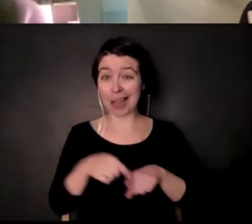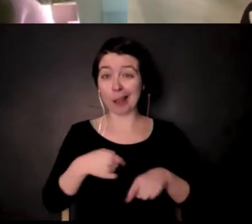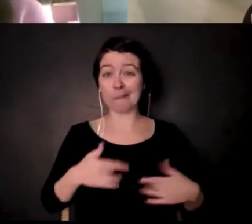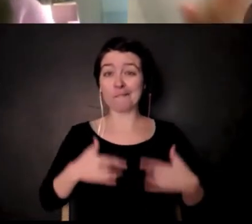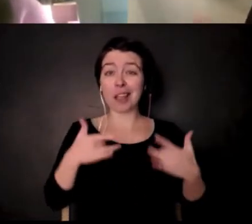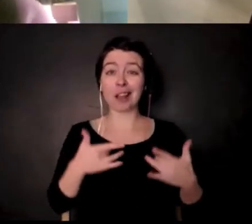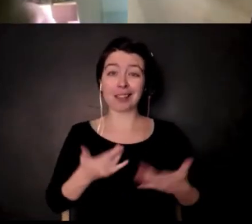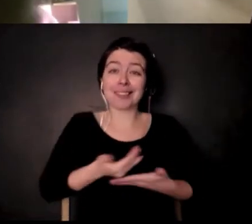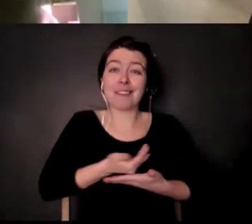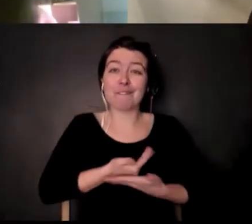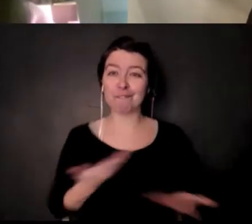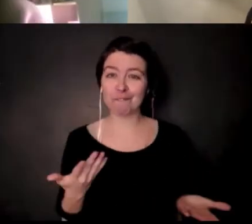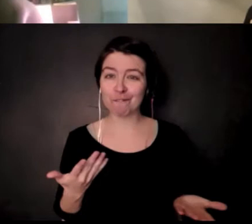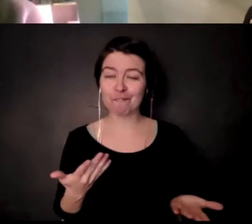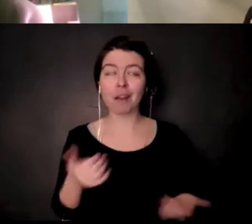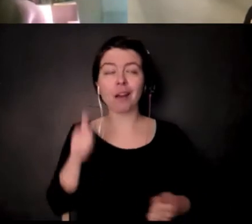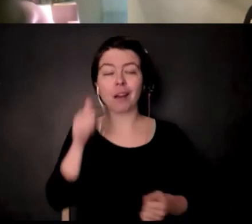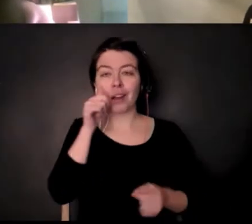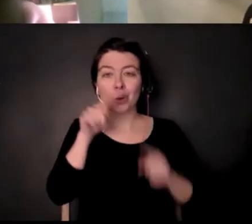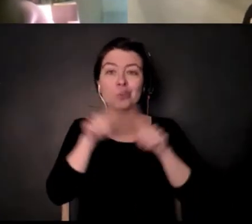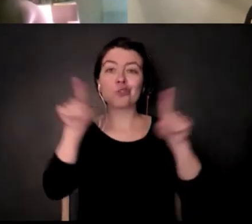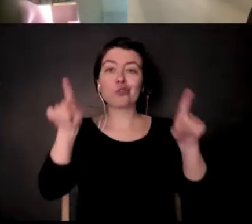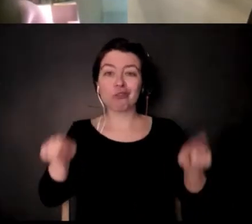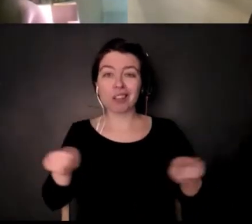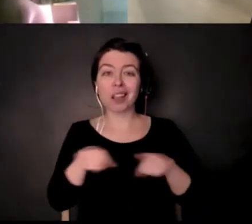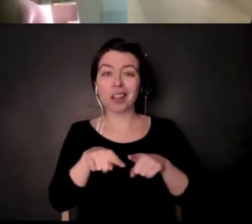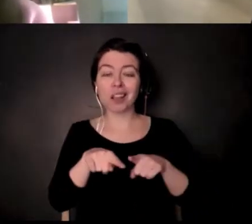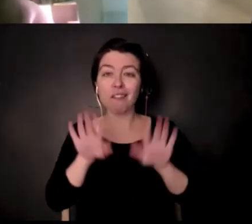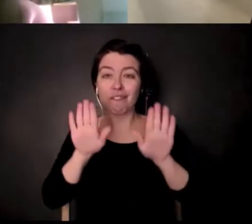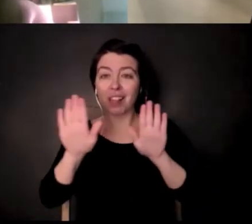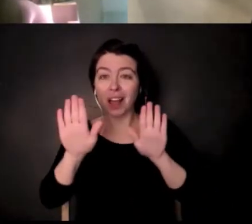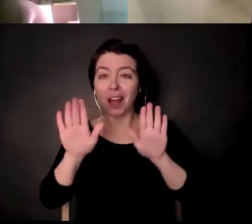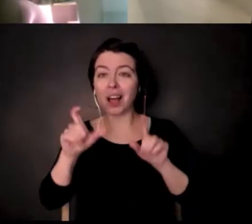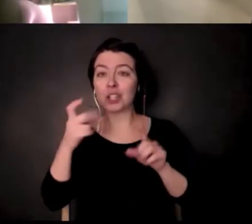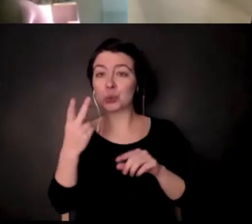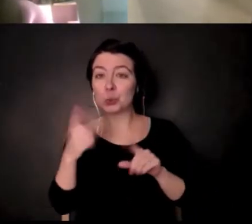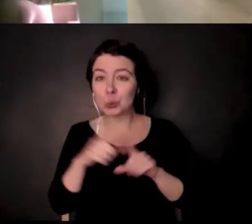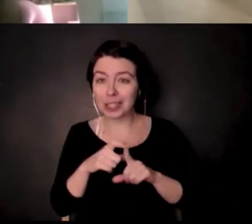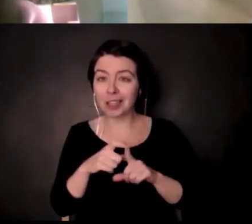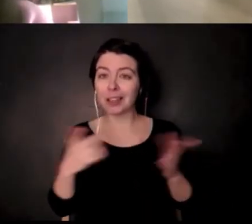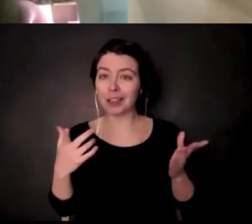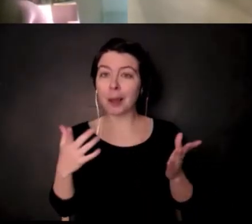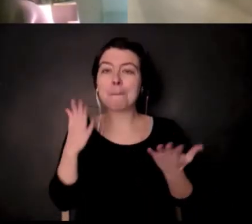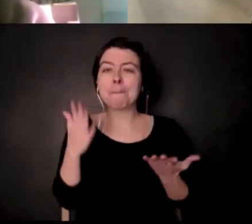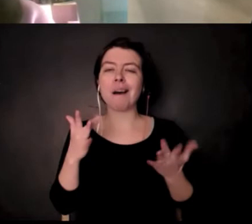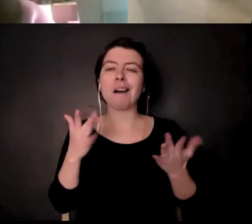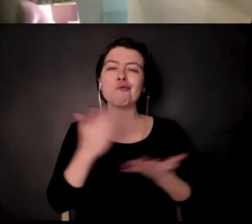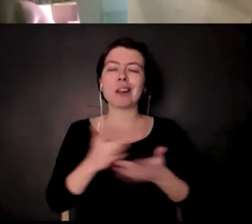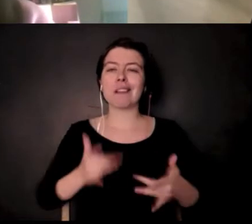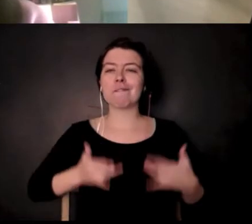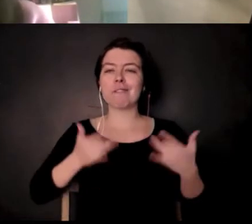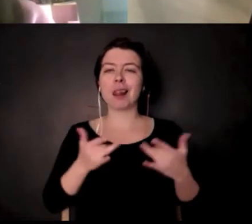though it's all flat screens, I think that there's been like a different type of digital intimacy that I've definitely felt over the